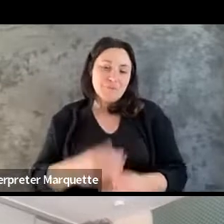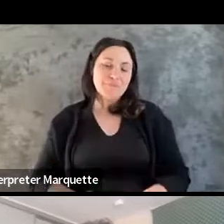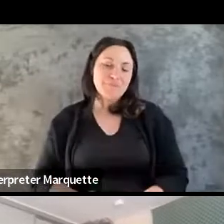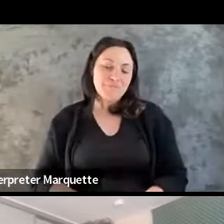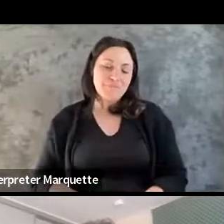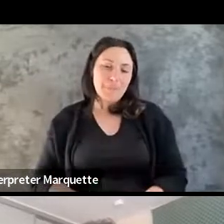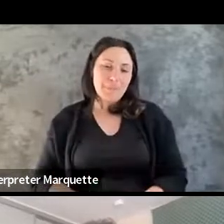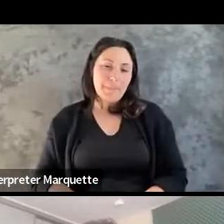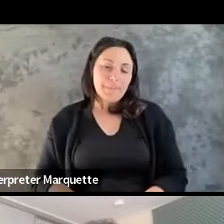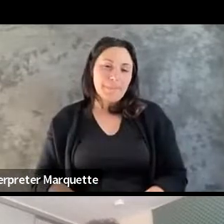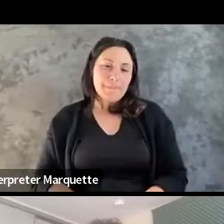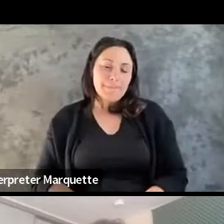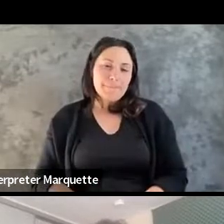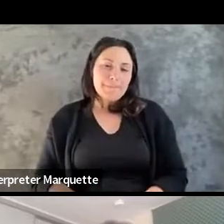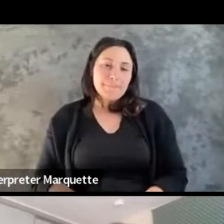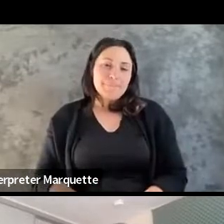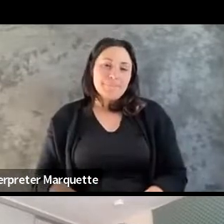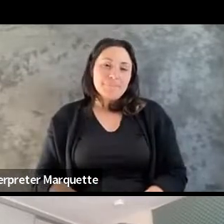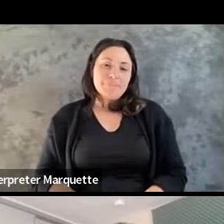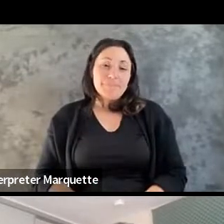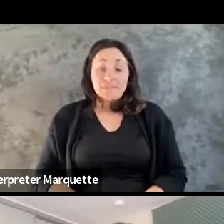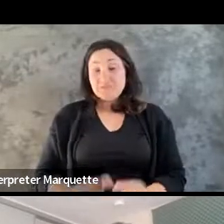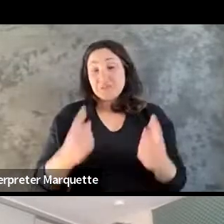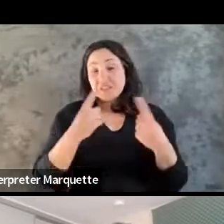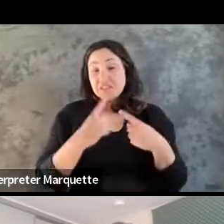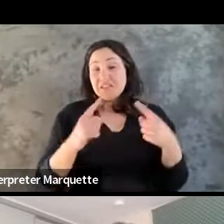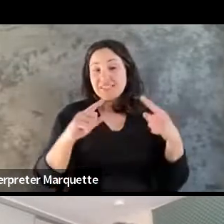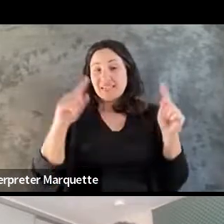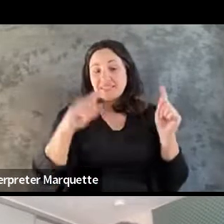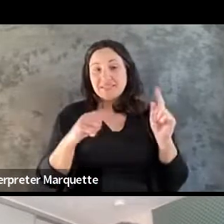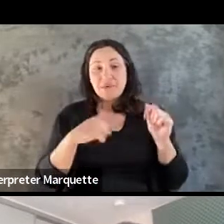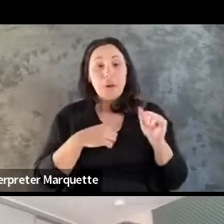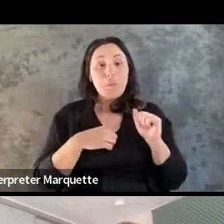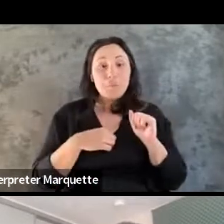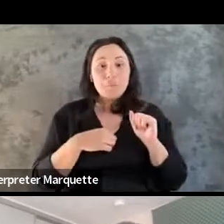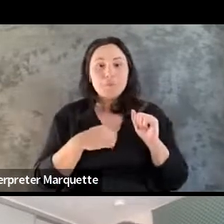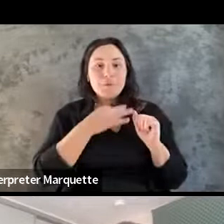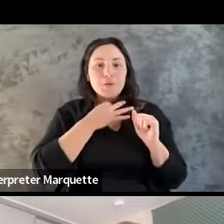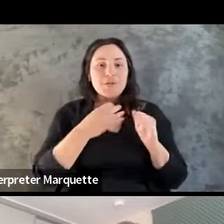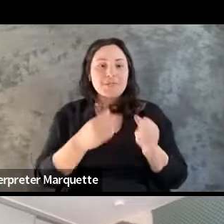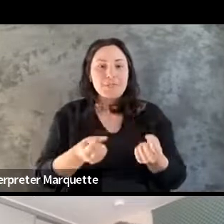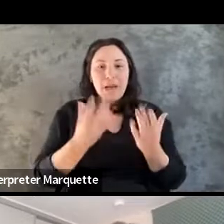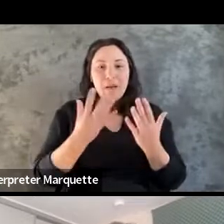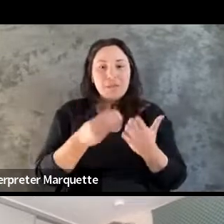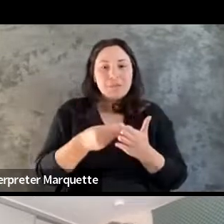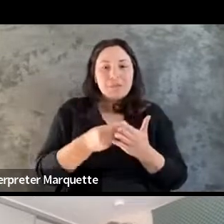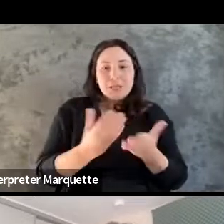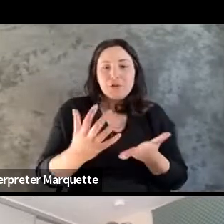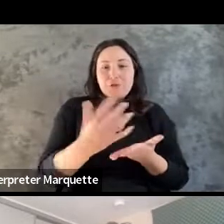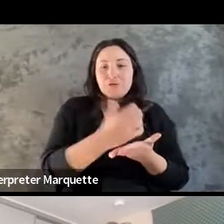I think it was very successful. I'm looking forward to hearing the numbers around that.